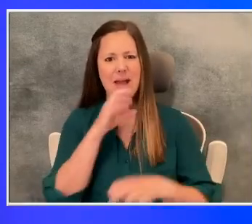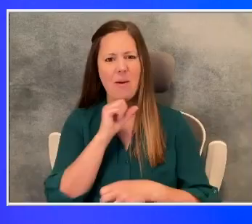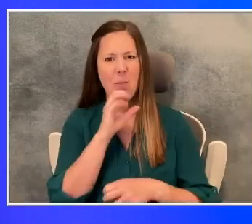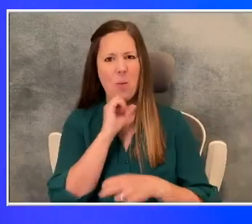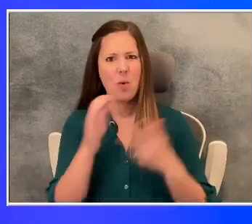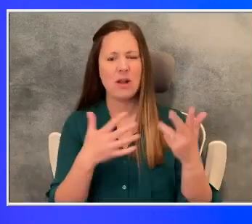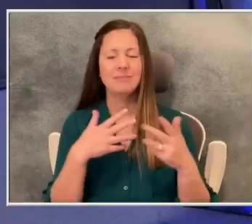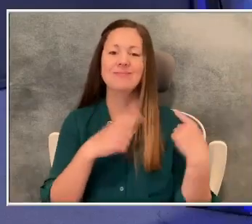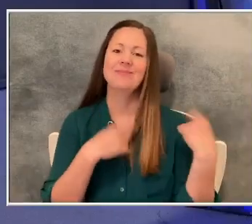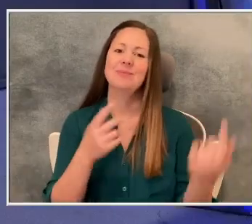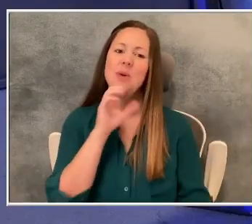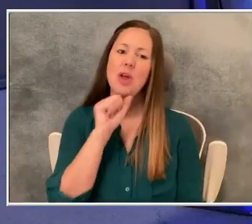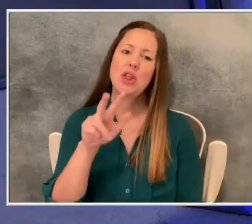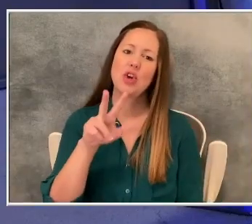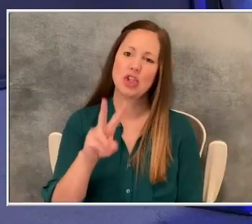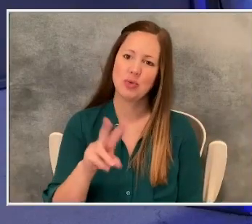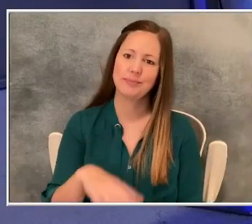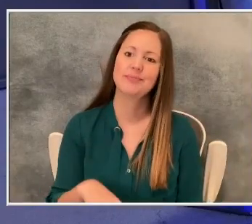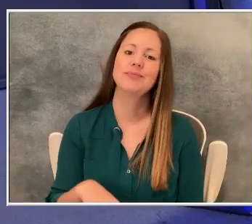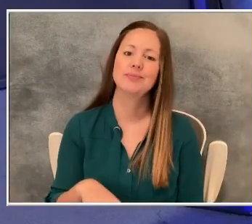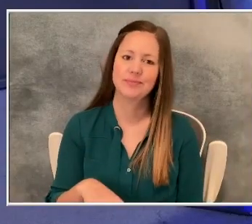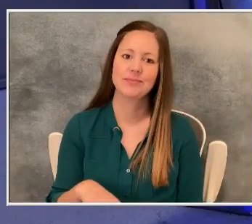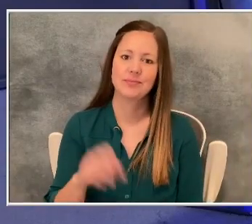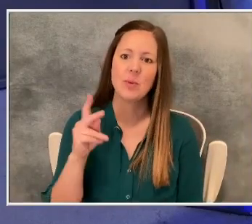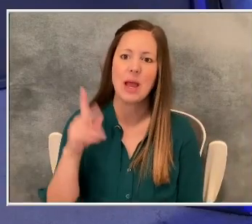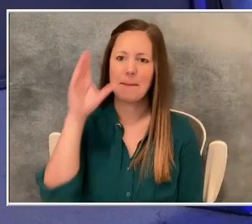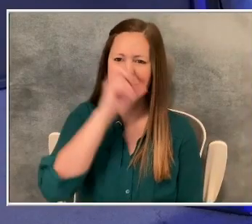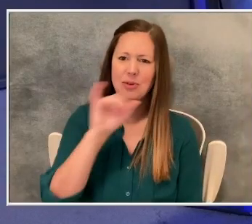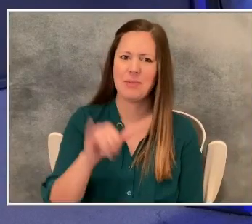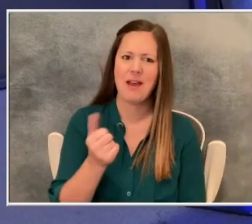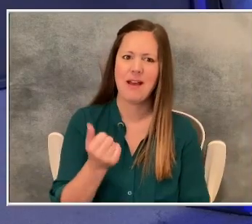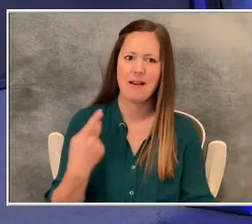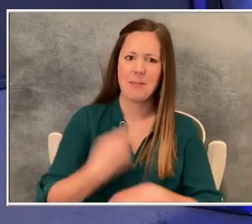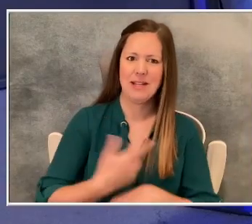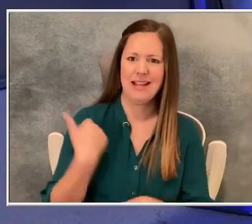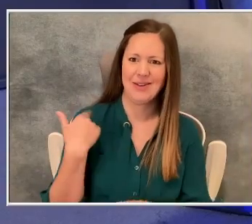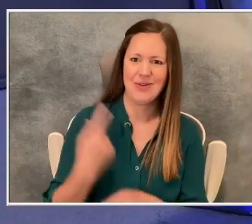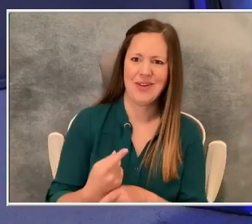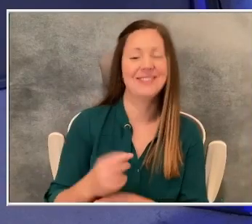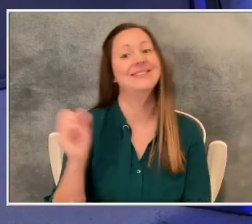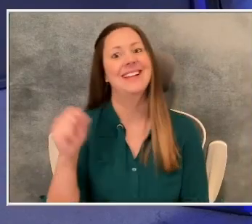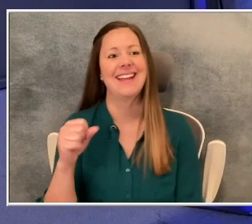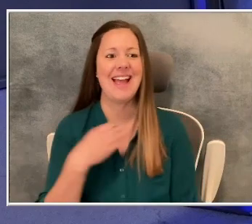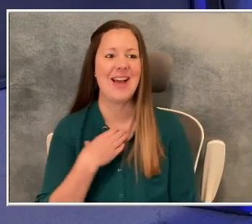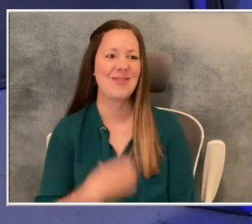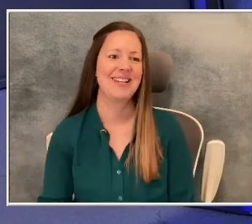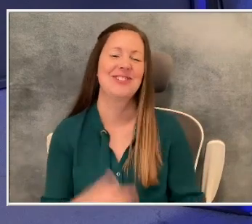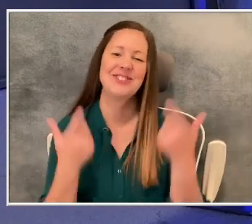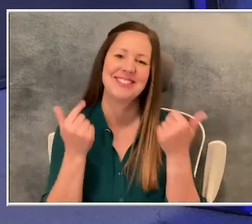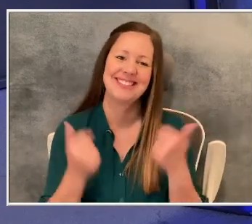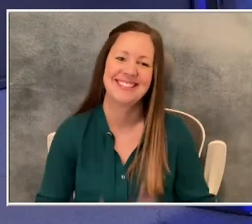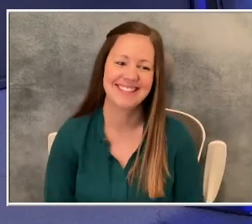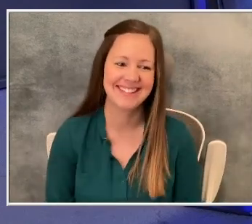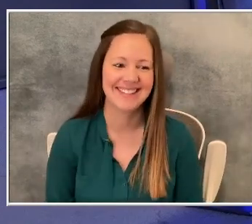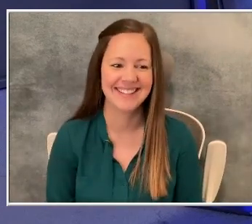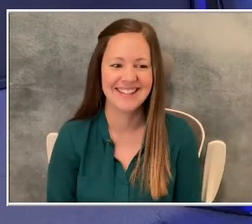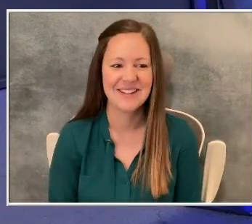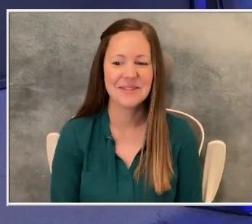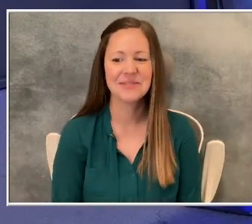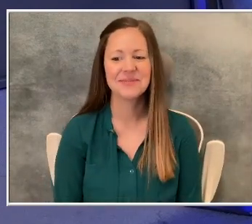Okay. So I'm going to assume that was a couple of days ago. Yeah, I wish. So what did it feel like when you first started having